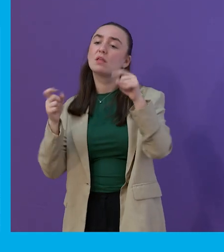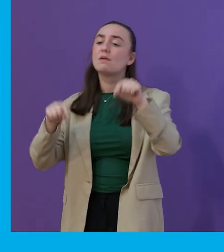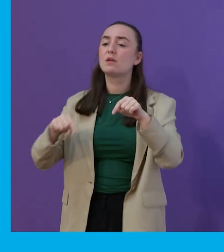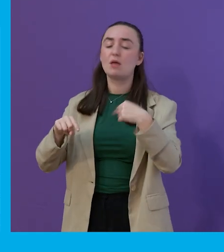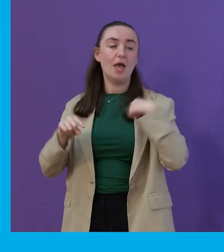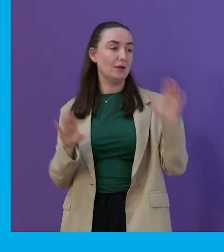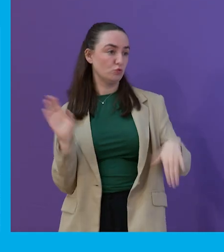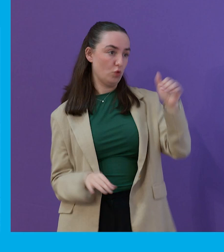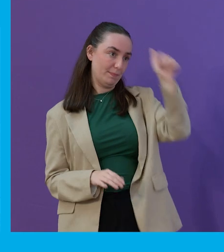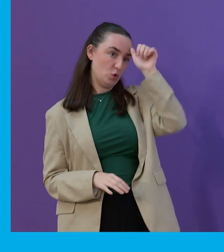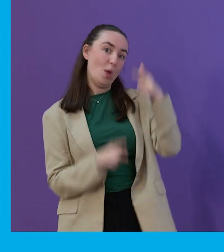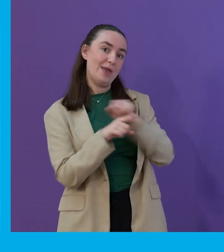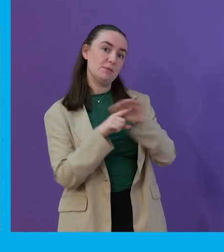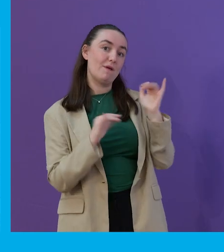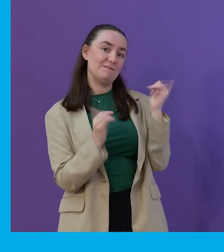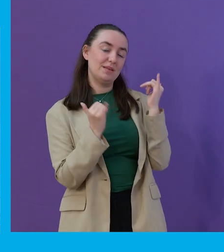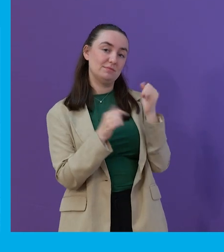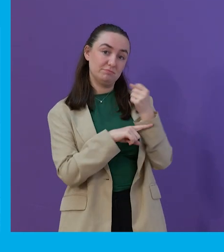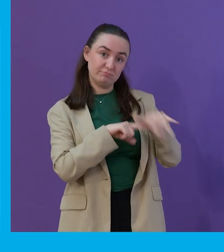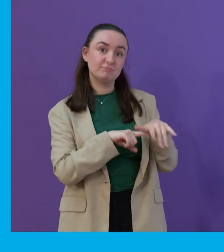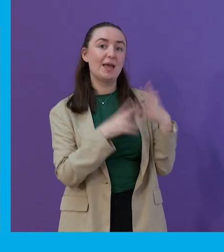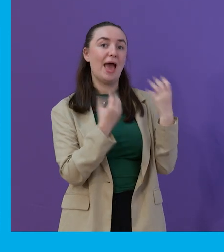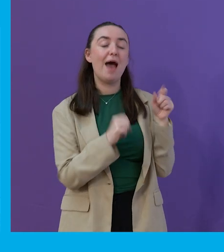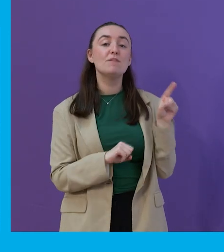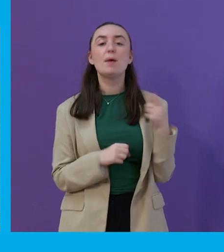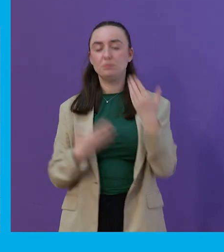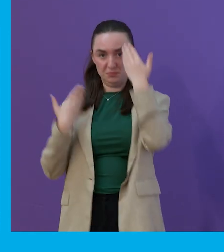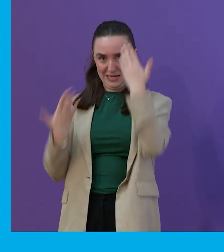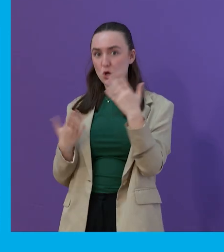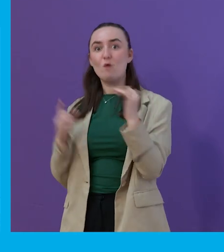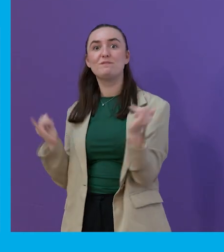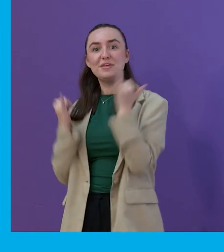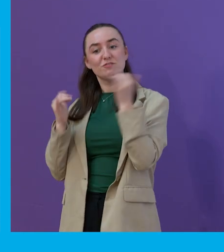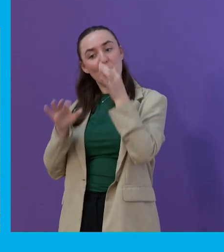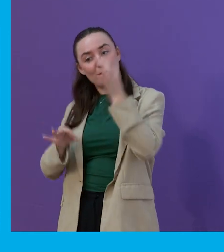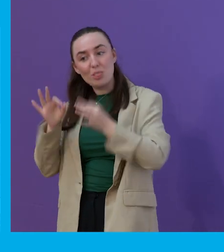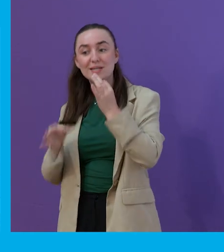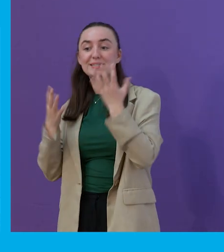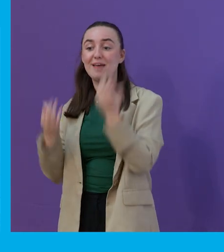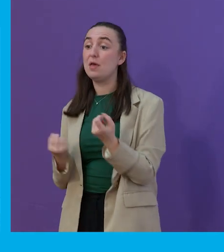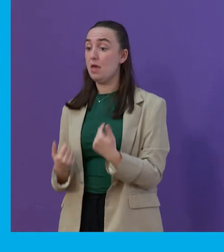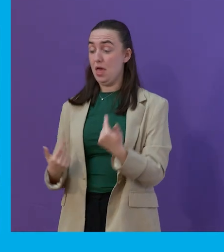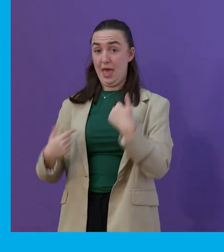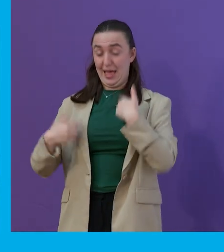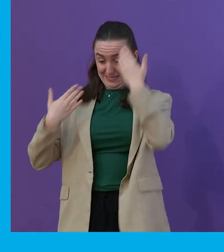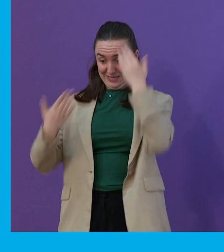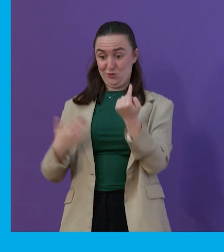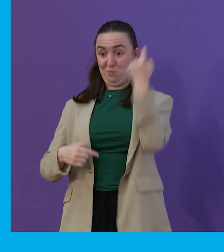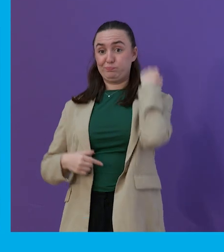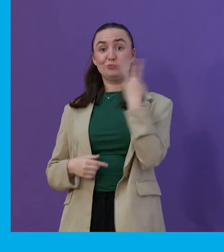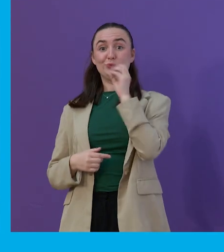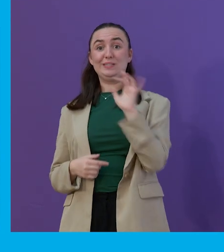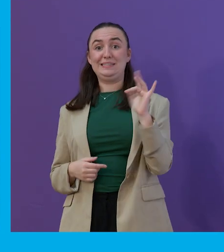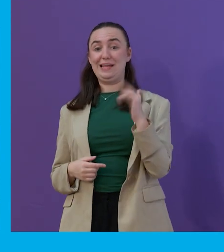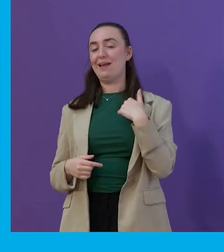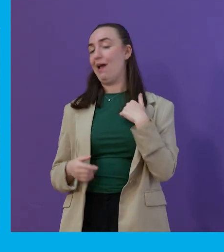Edinburgh Festival, but not the Festival of Politics. And little did I know that at that time I would be ending up convening the Local Government